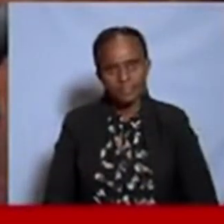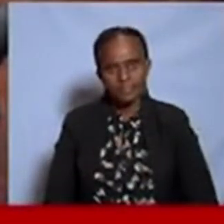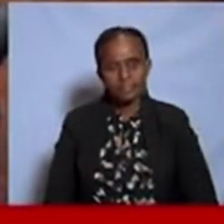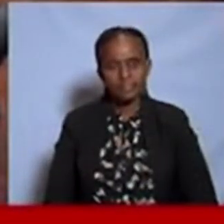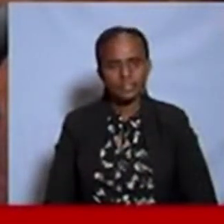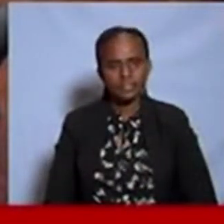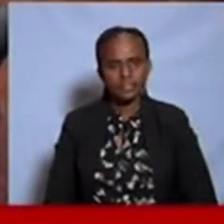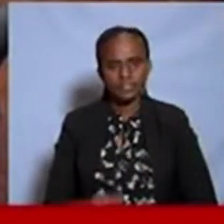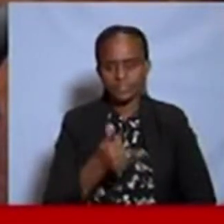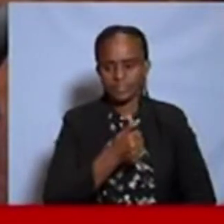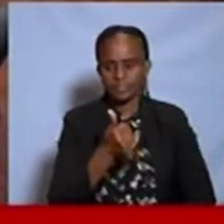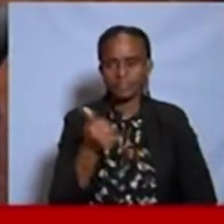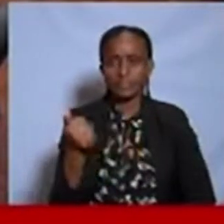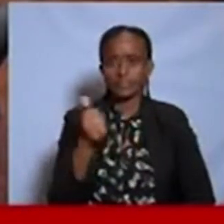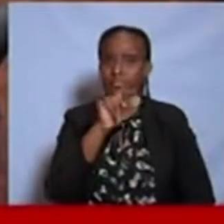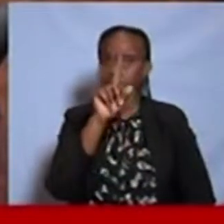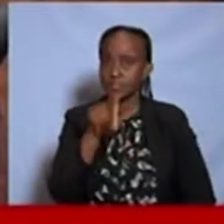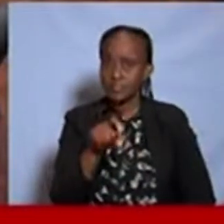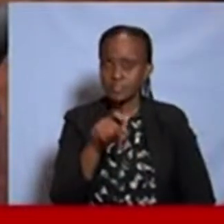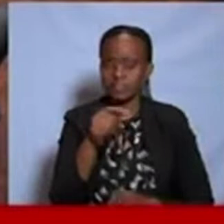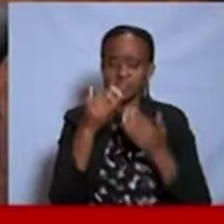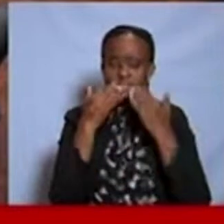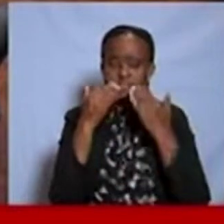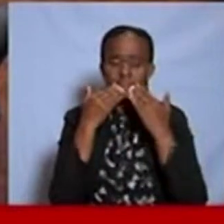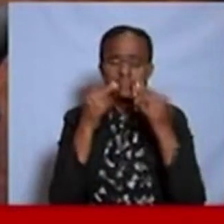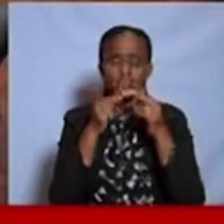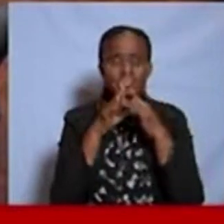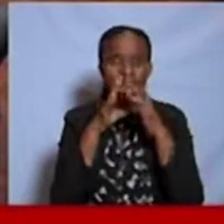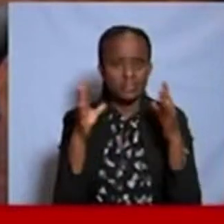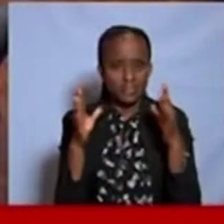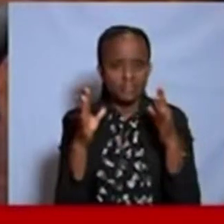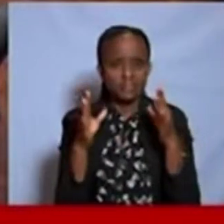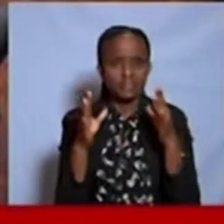Yes, another question? Thank you very much.